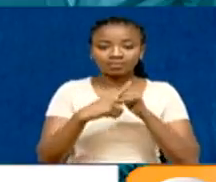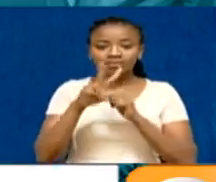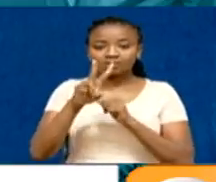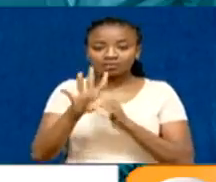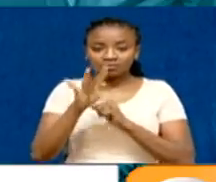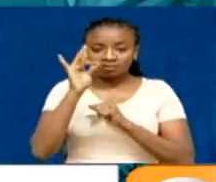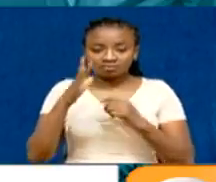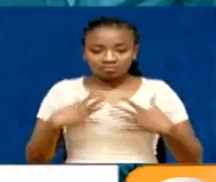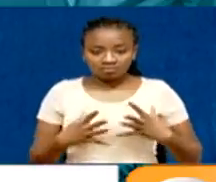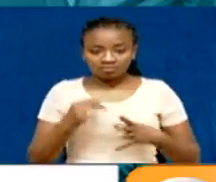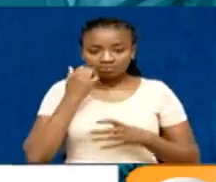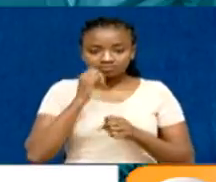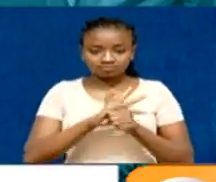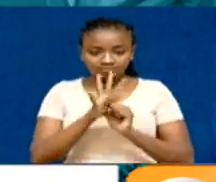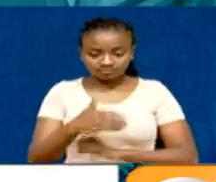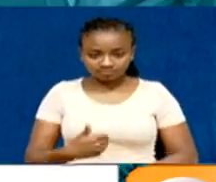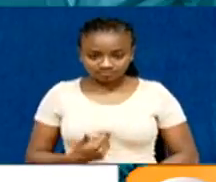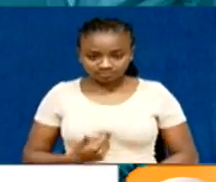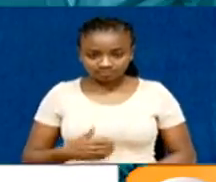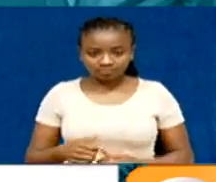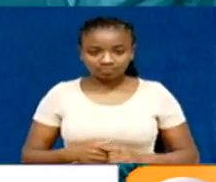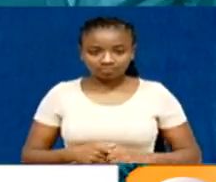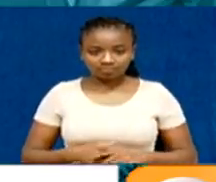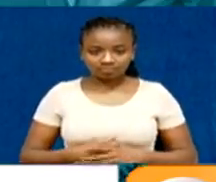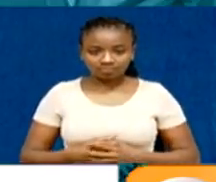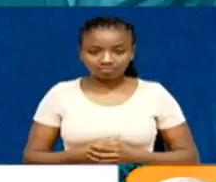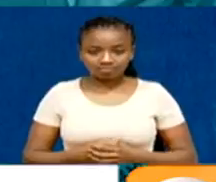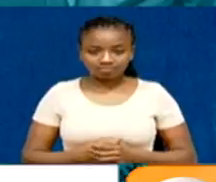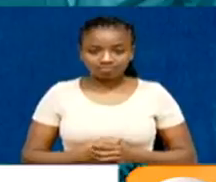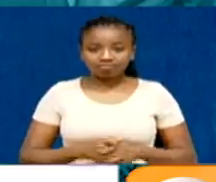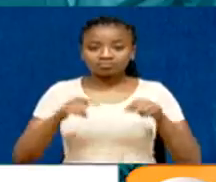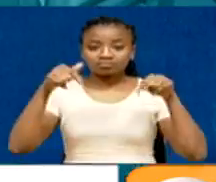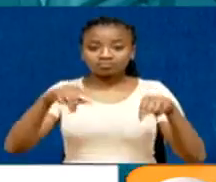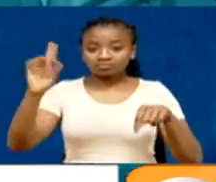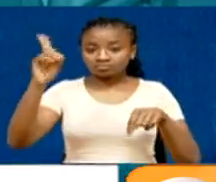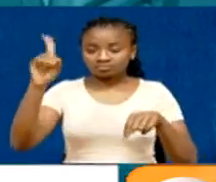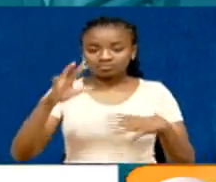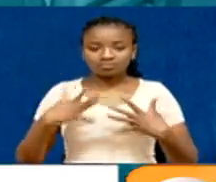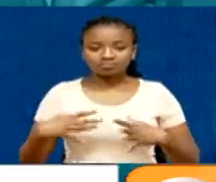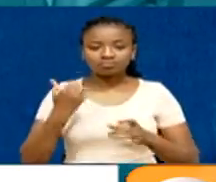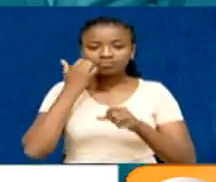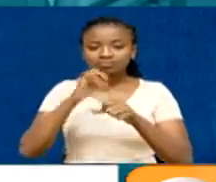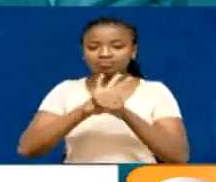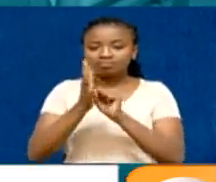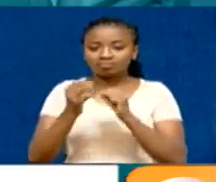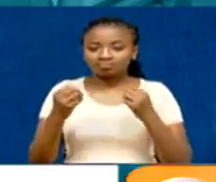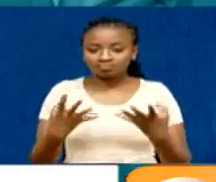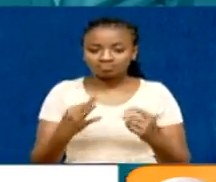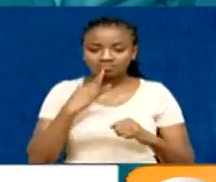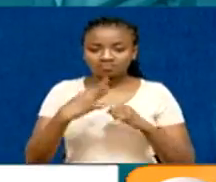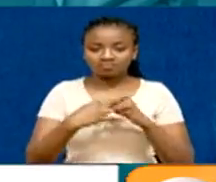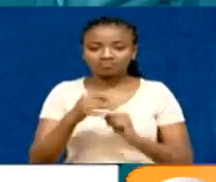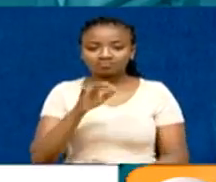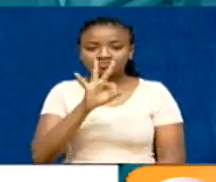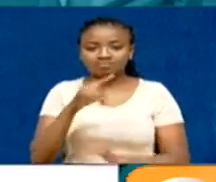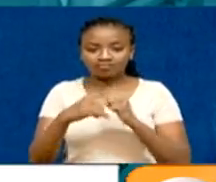1,372 people tested positive for COVID-19 within the same period. Nairobi County leads with the number of new infections at